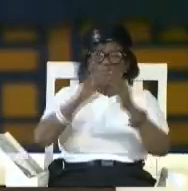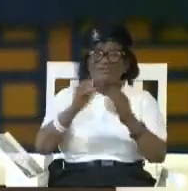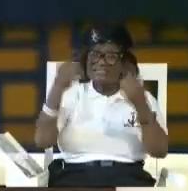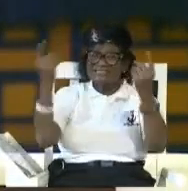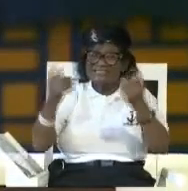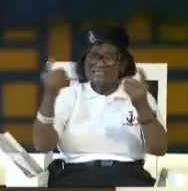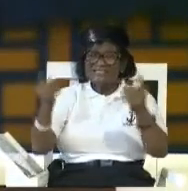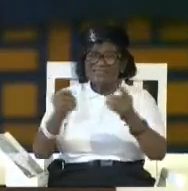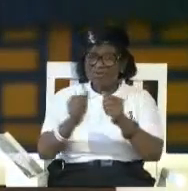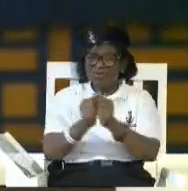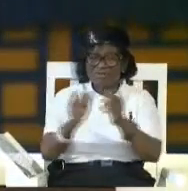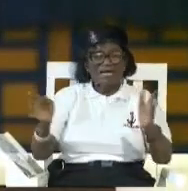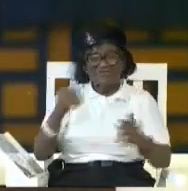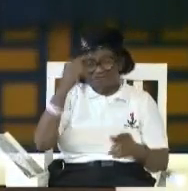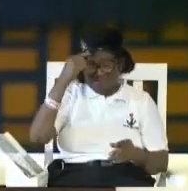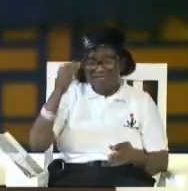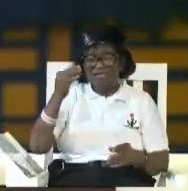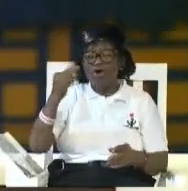so?